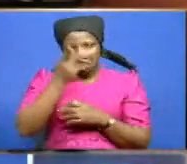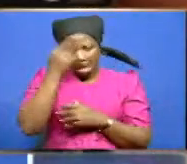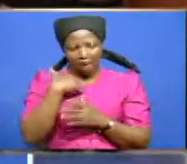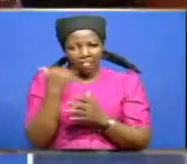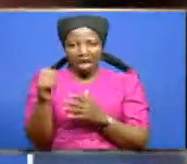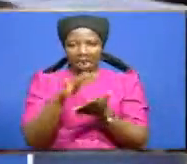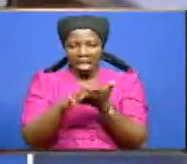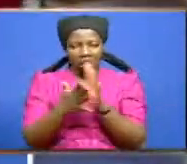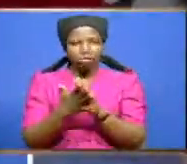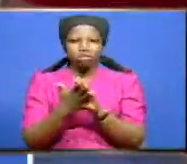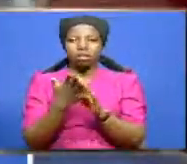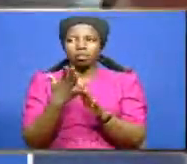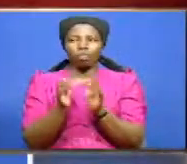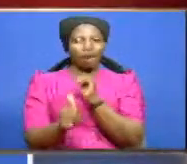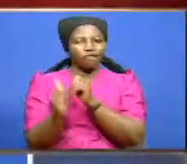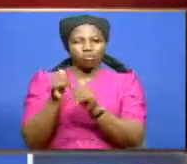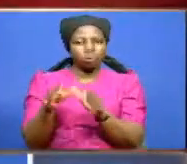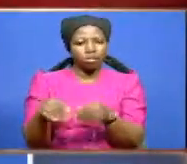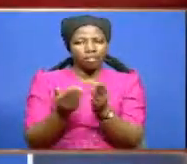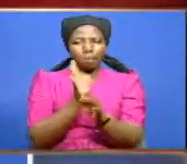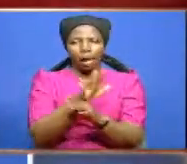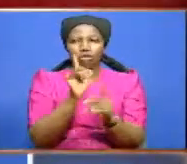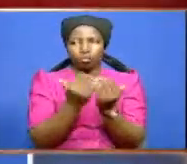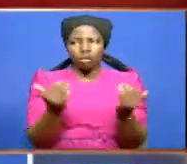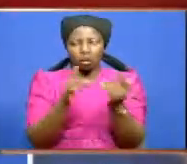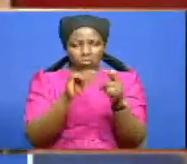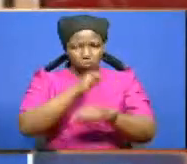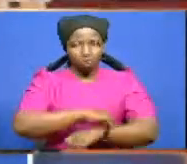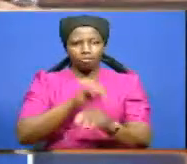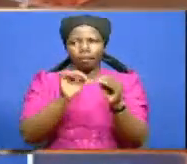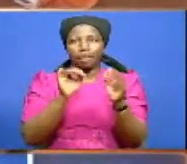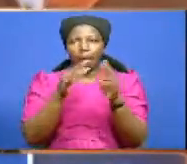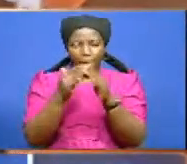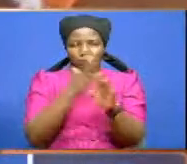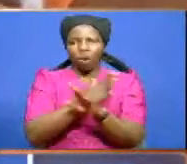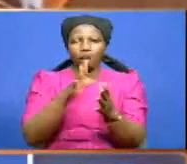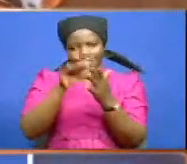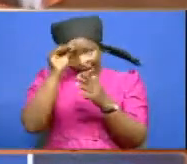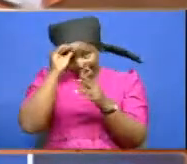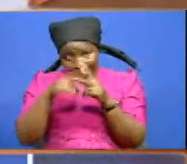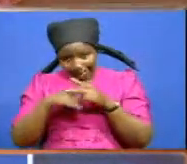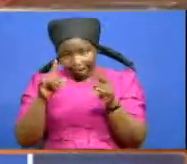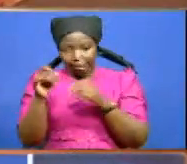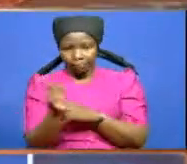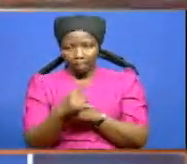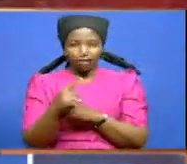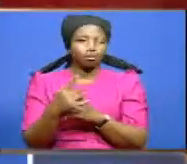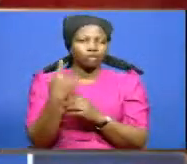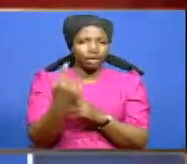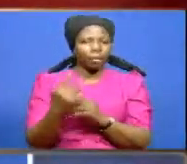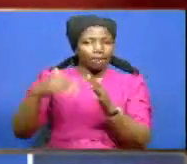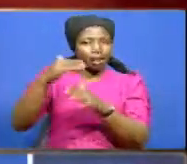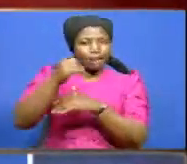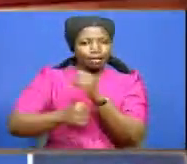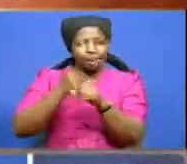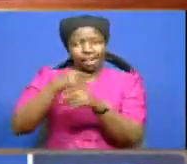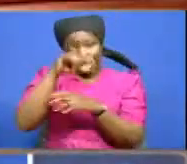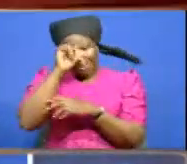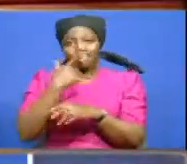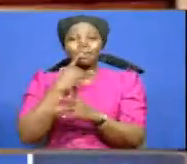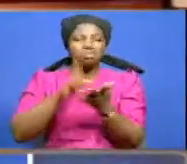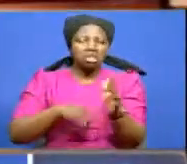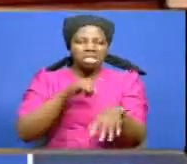With full learning expected to resume on the 4th of January next year, the government now says much time has been wasted and there is need to